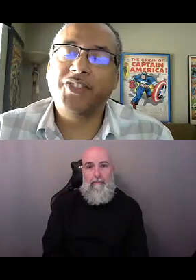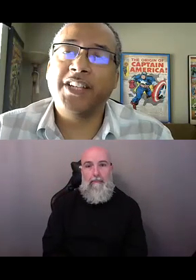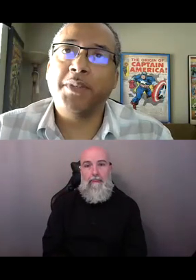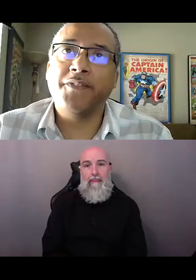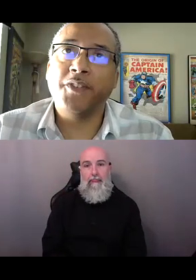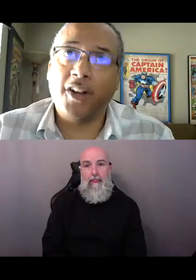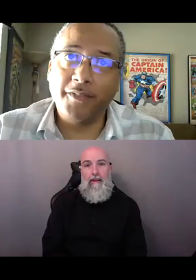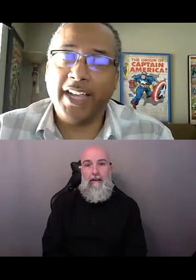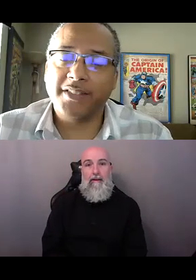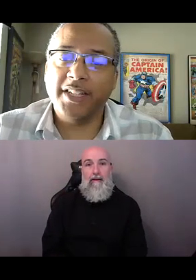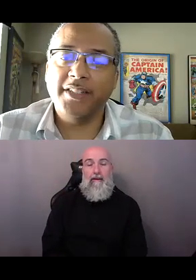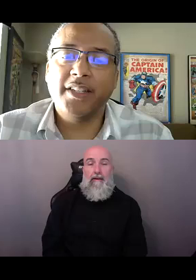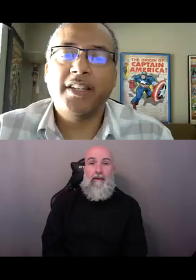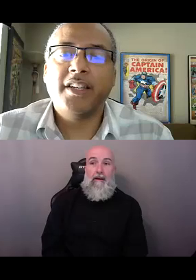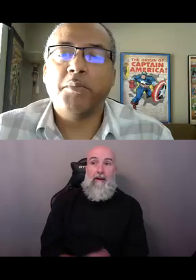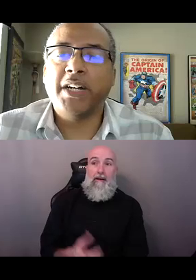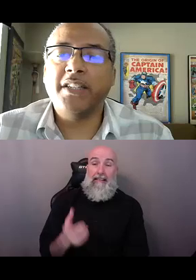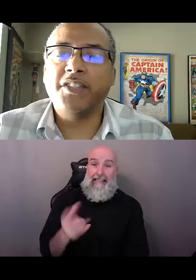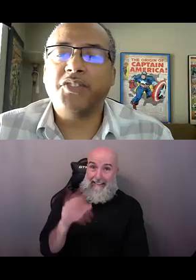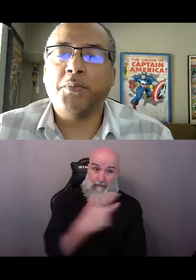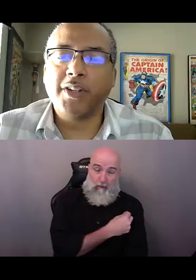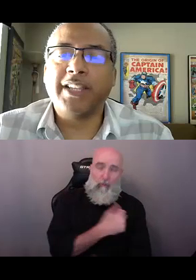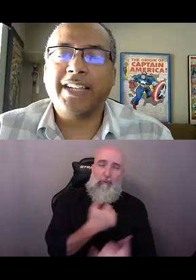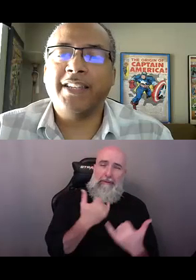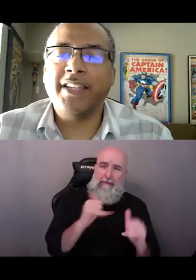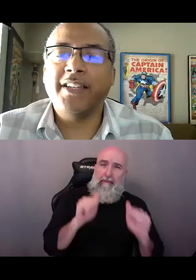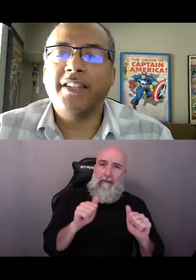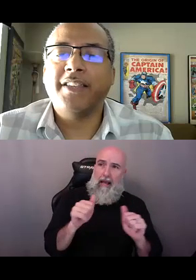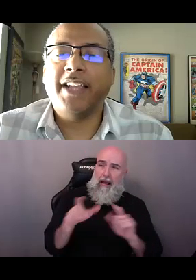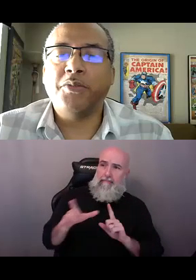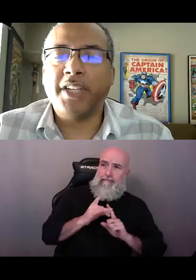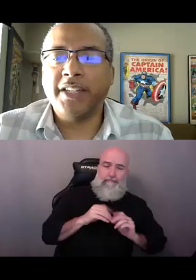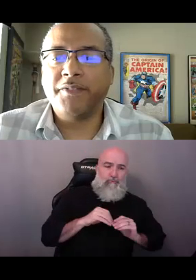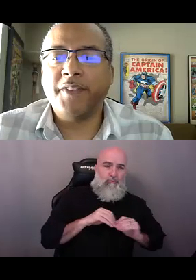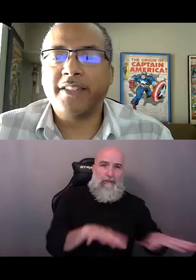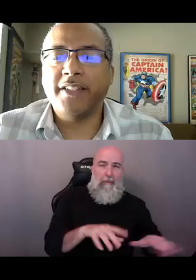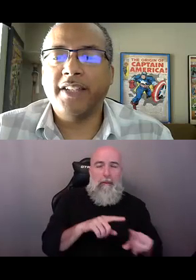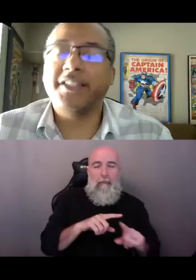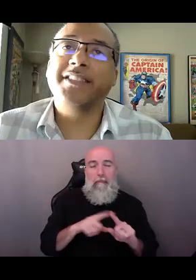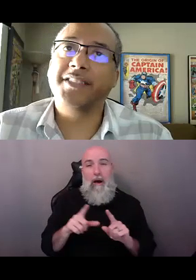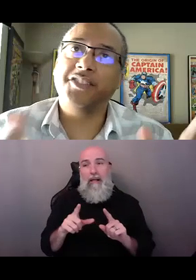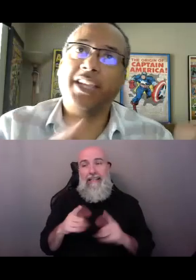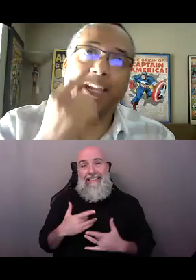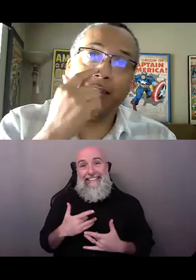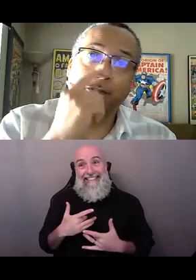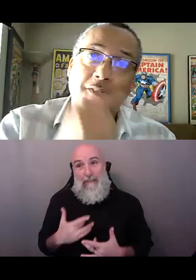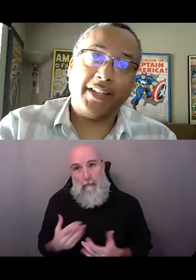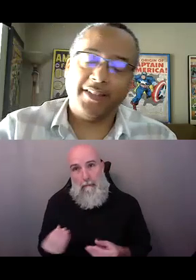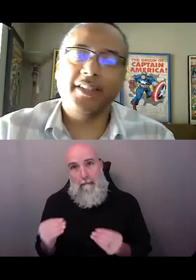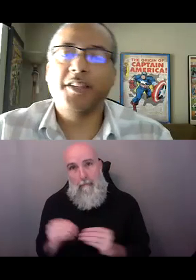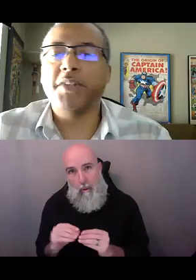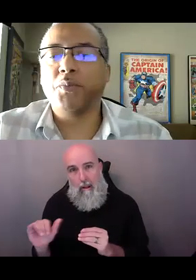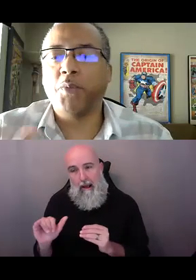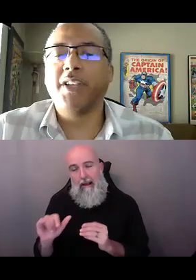can't transmit if you are vaccinated, but it's more likely that you will get infected. And it's not to say that you can't get